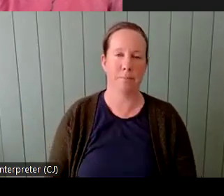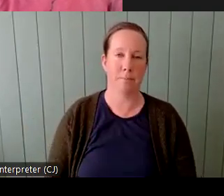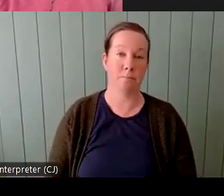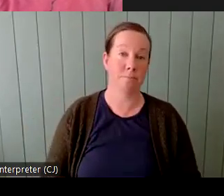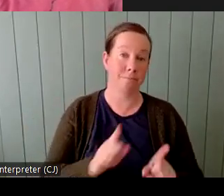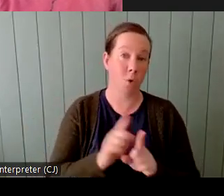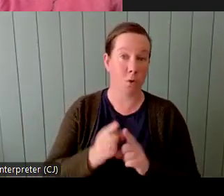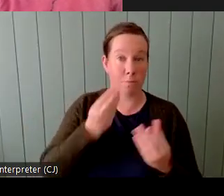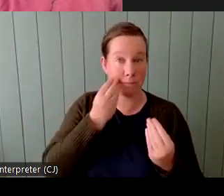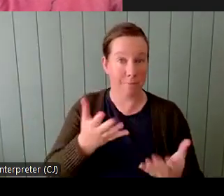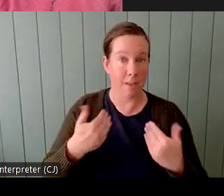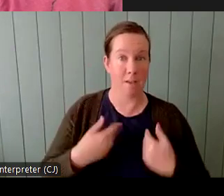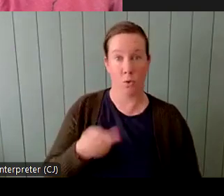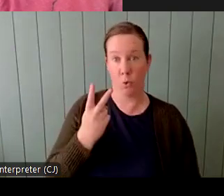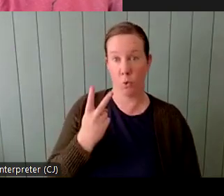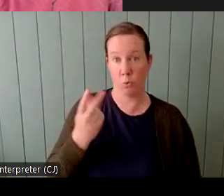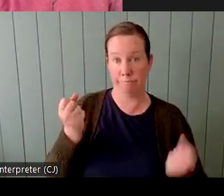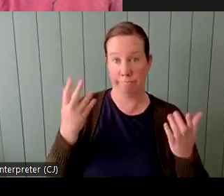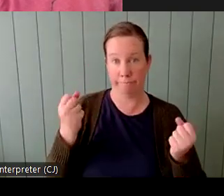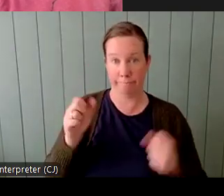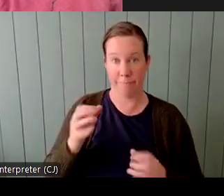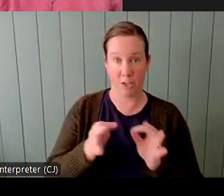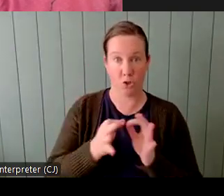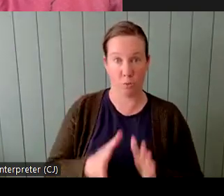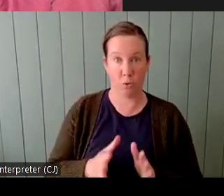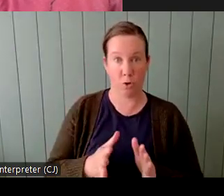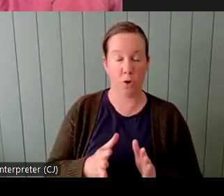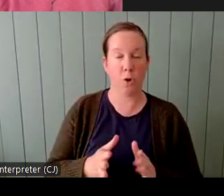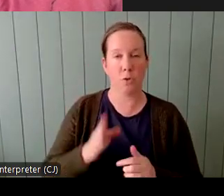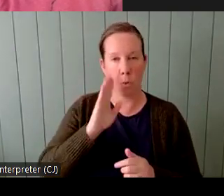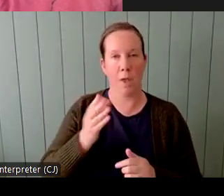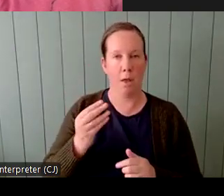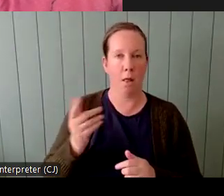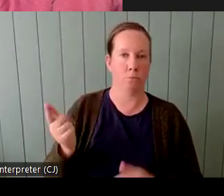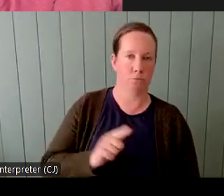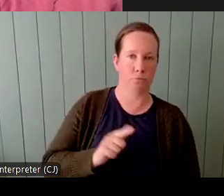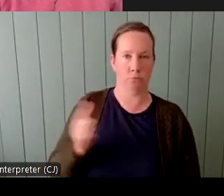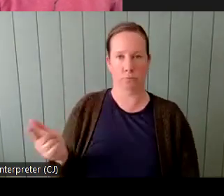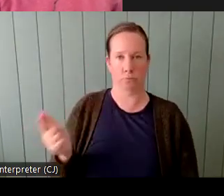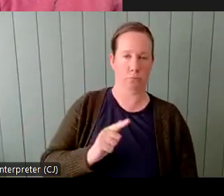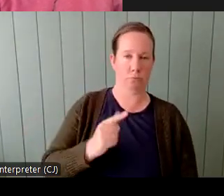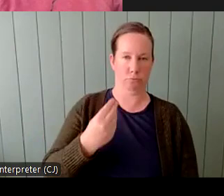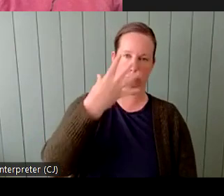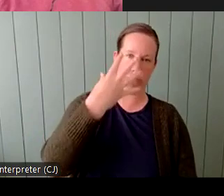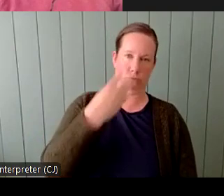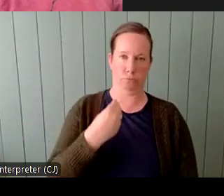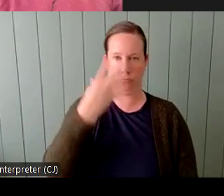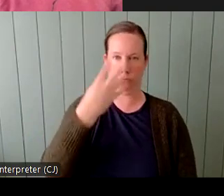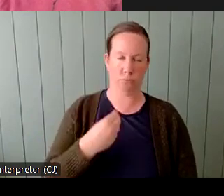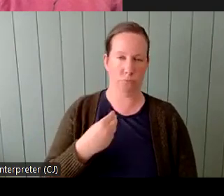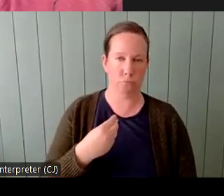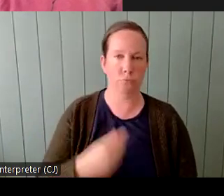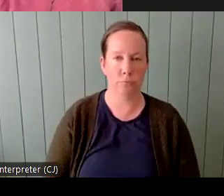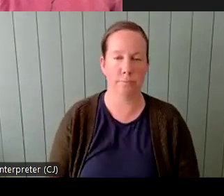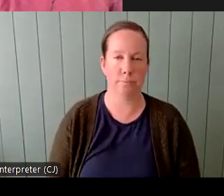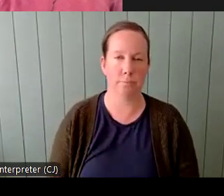are also two ASL interpreters who are on screen and will spotlight themselves throughout the